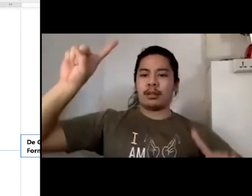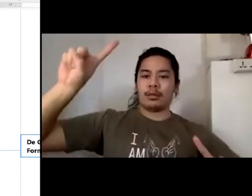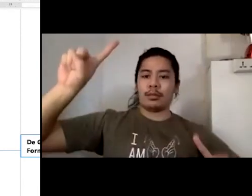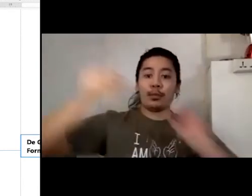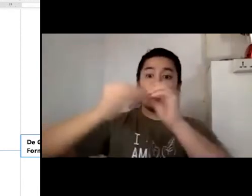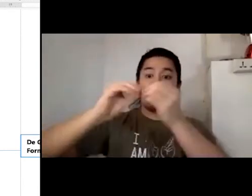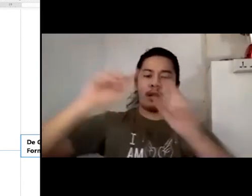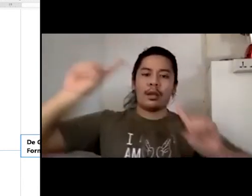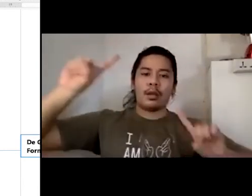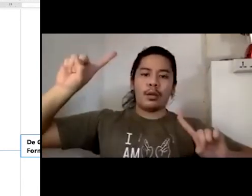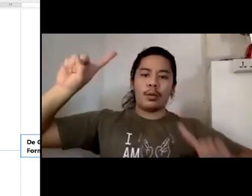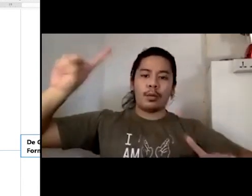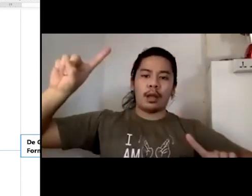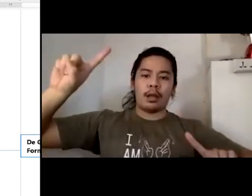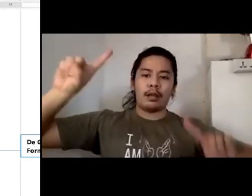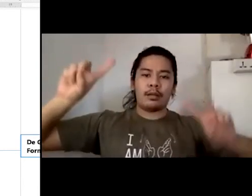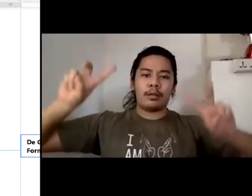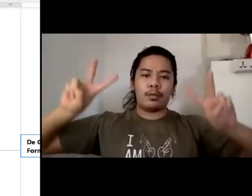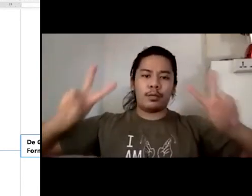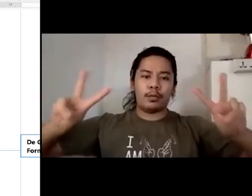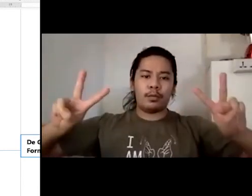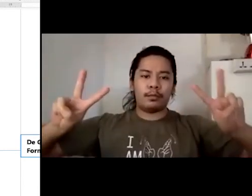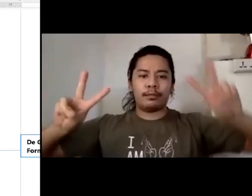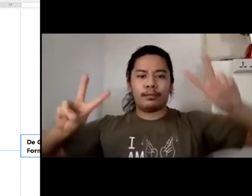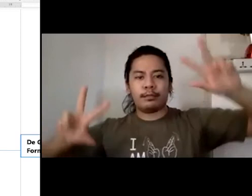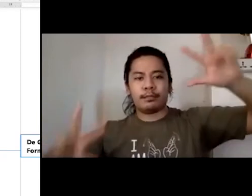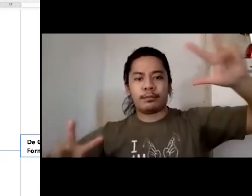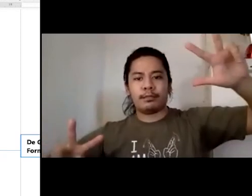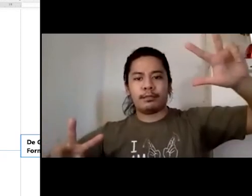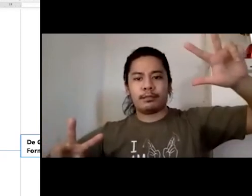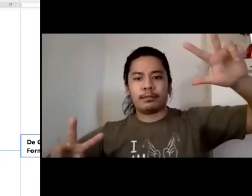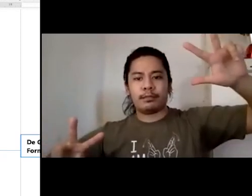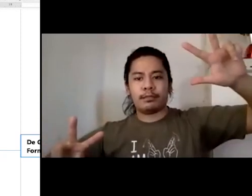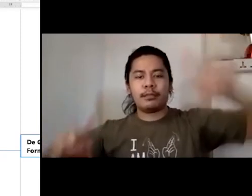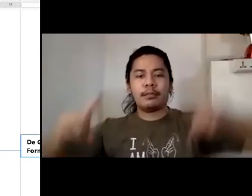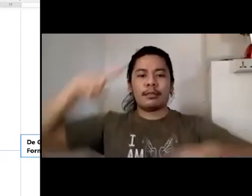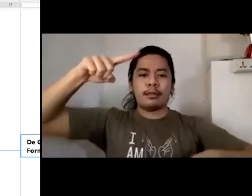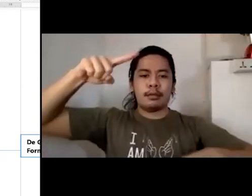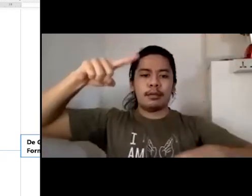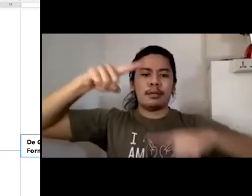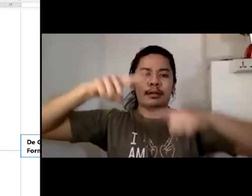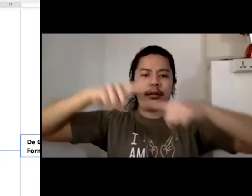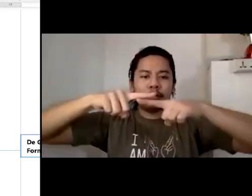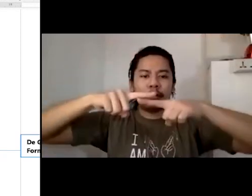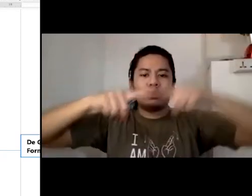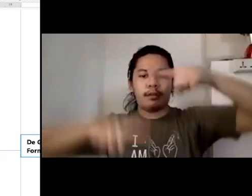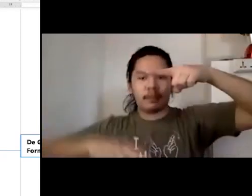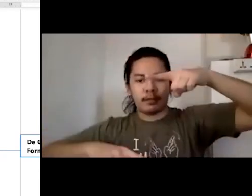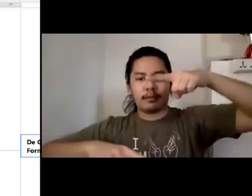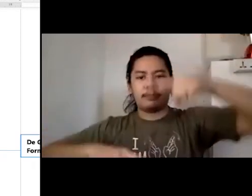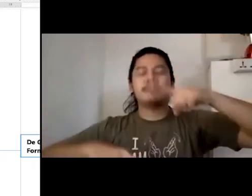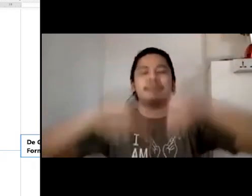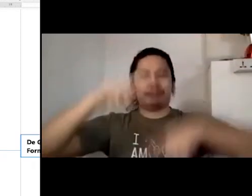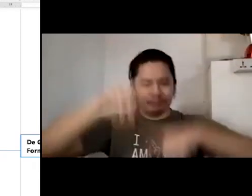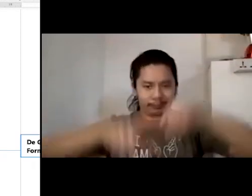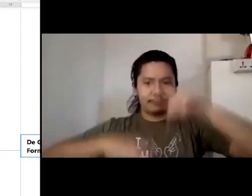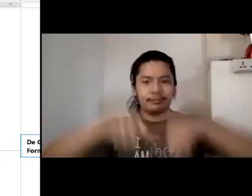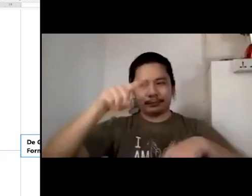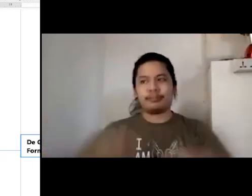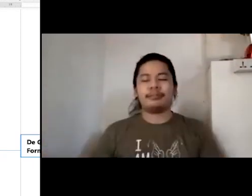because we don't know, we need to Right, indicate which hand is first, right, which hand is second, which hand is